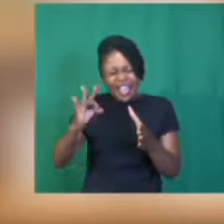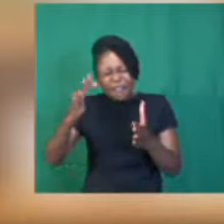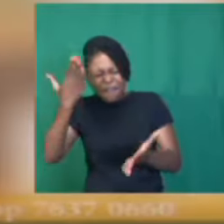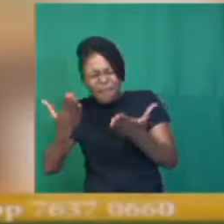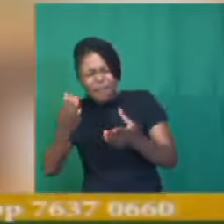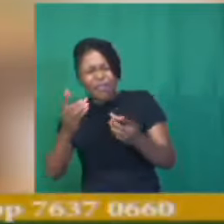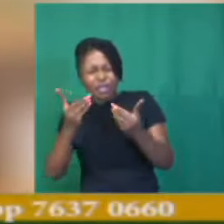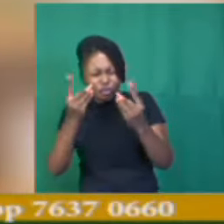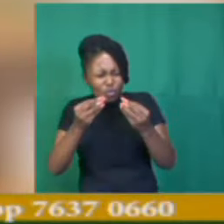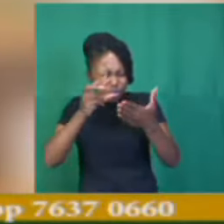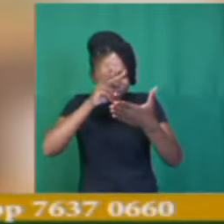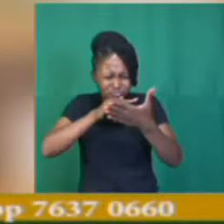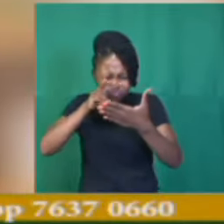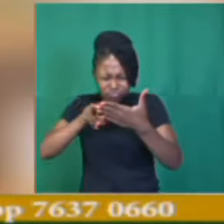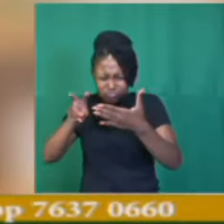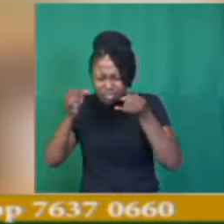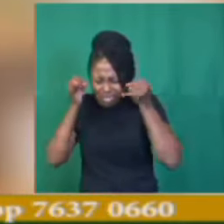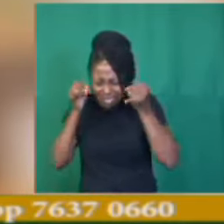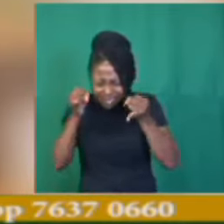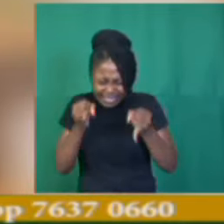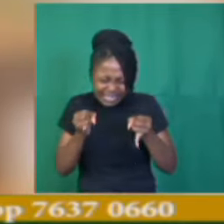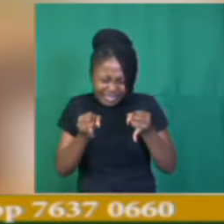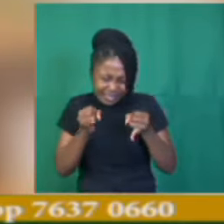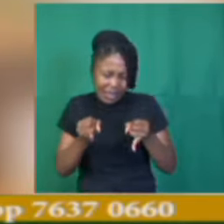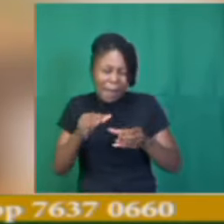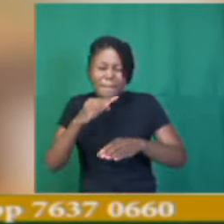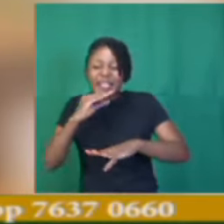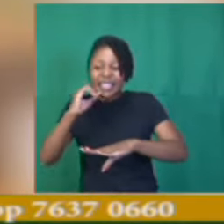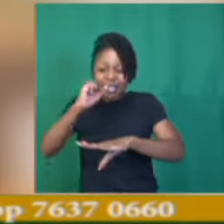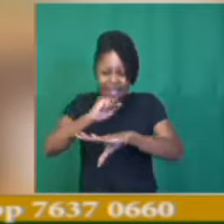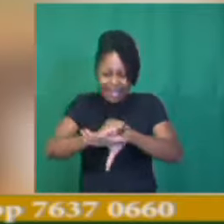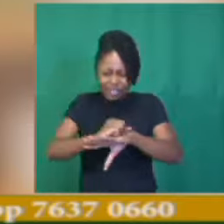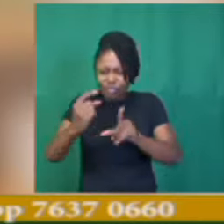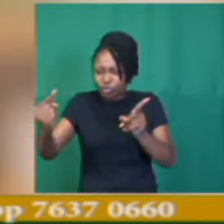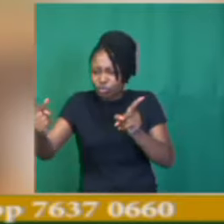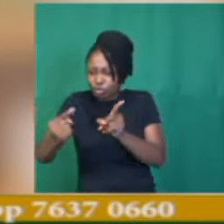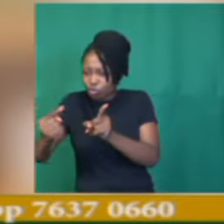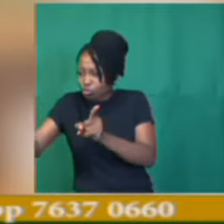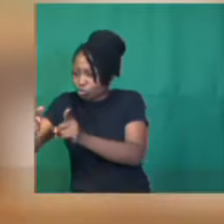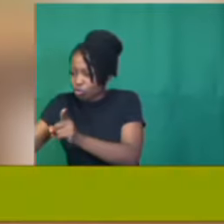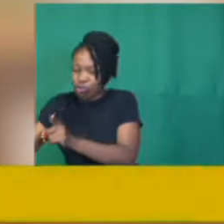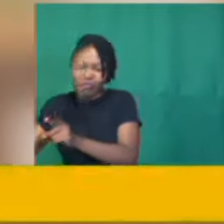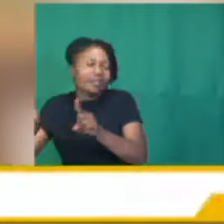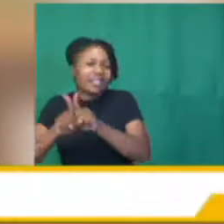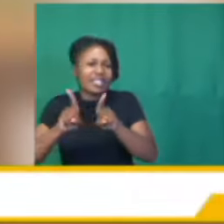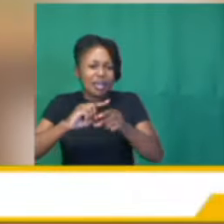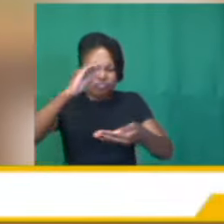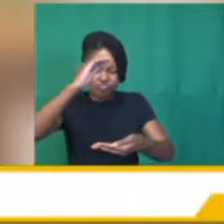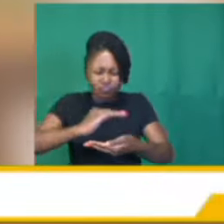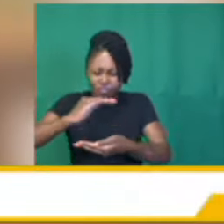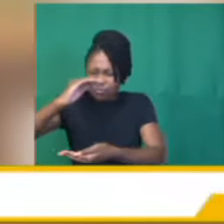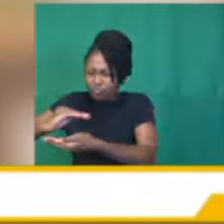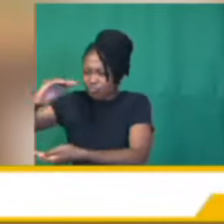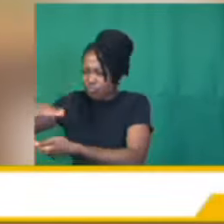want to paraphrase. You are allowed to paraphrase actually when you are trying to show that this is what I have gained from this text, or this is what the